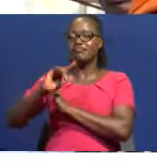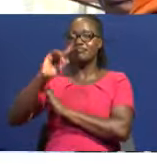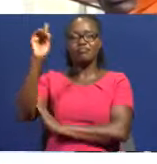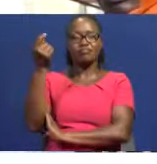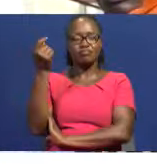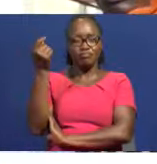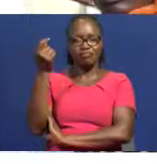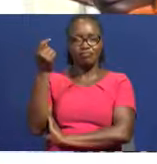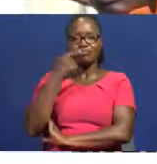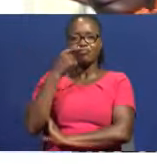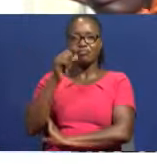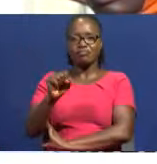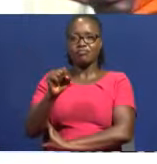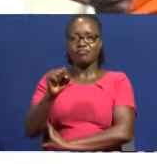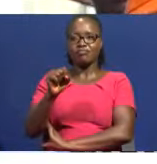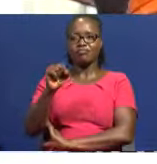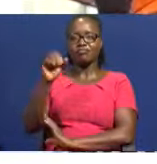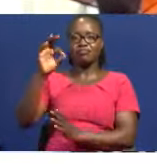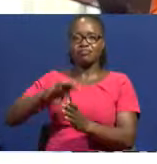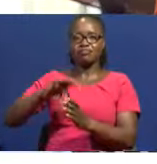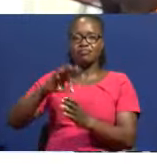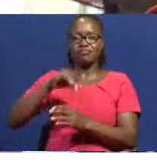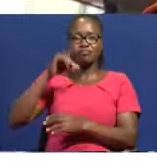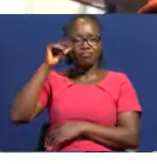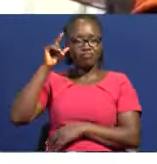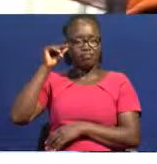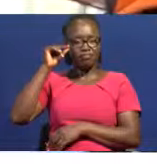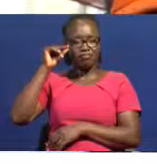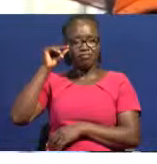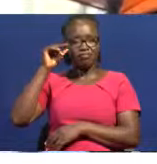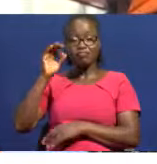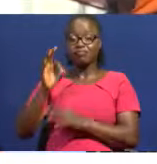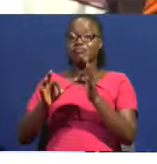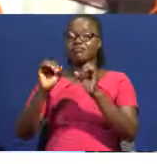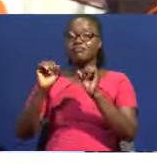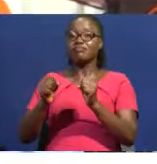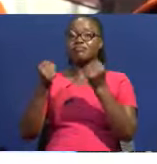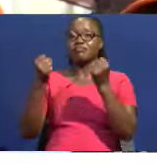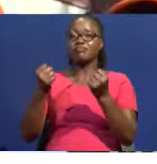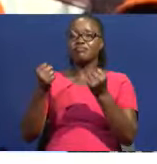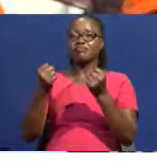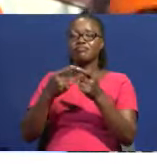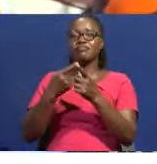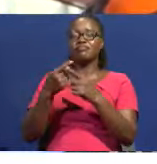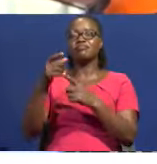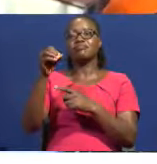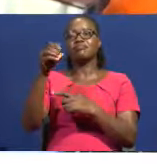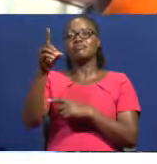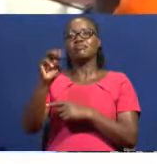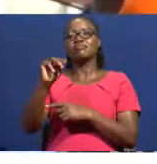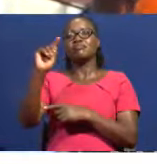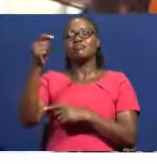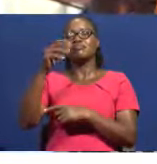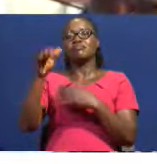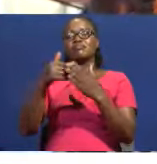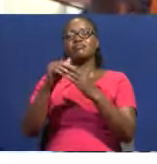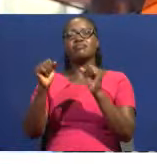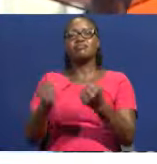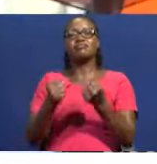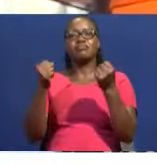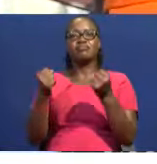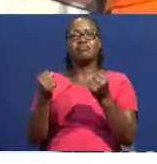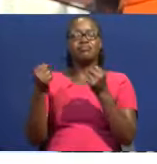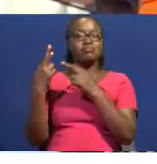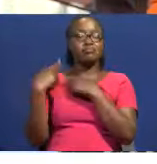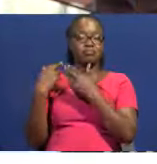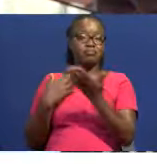Kenya. Kwa hivyo uchaguzi wa Mombasa ukiwa uko safe, ODM Kenya nzima iko safe. Kwa hivyo